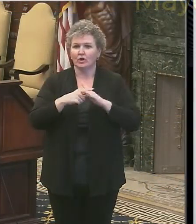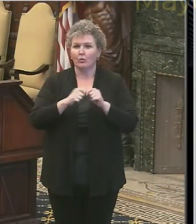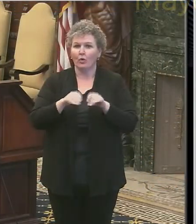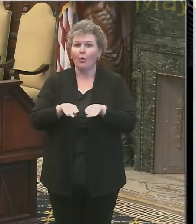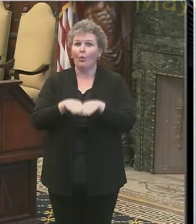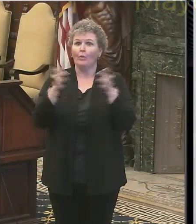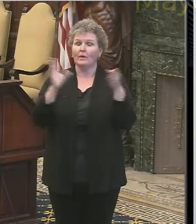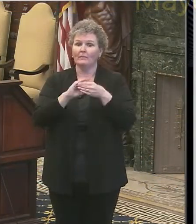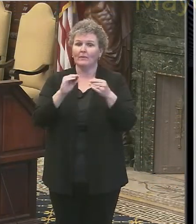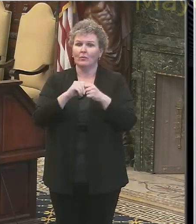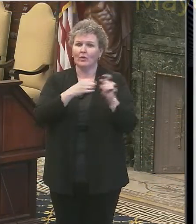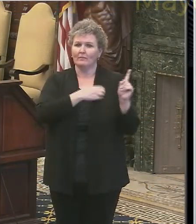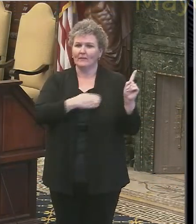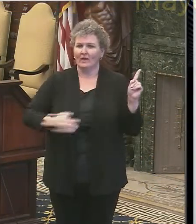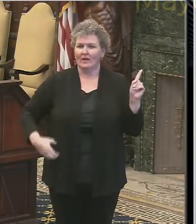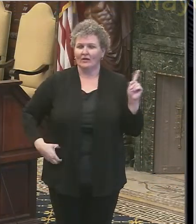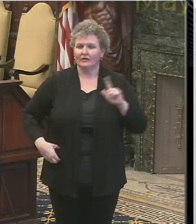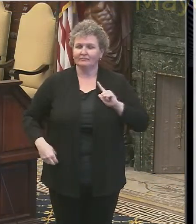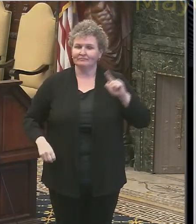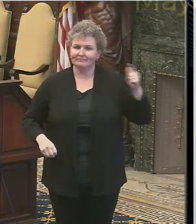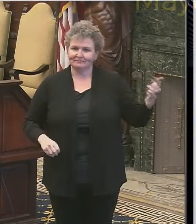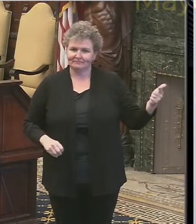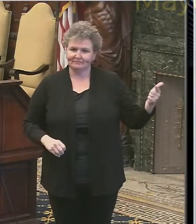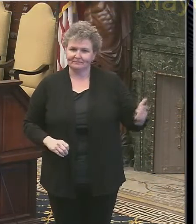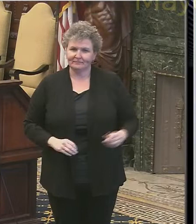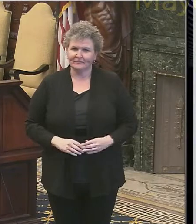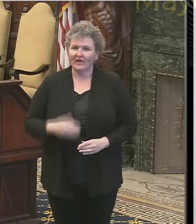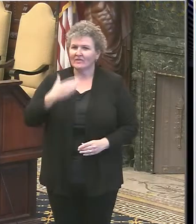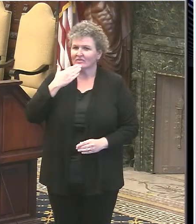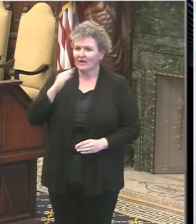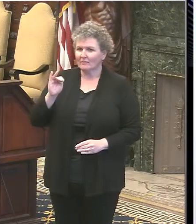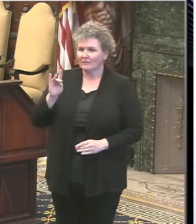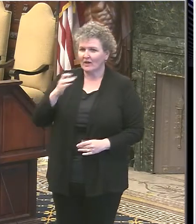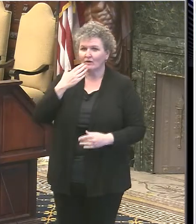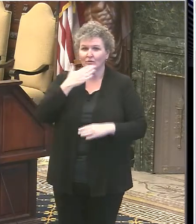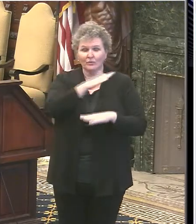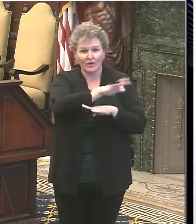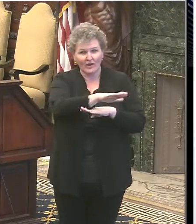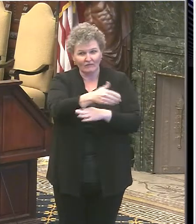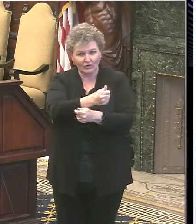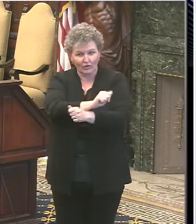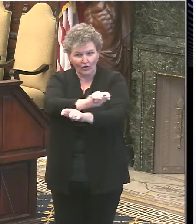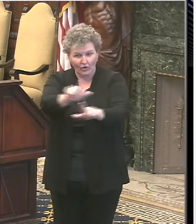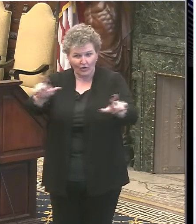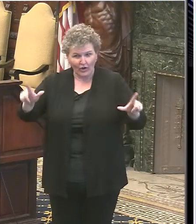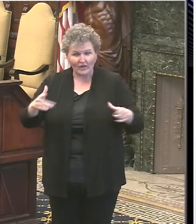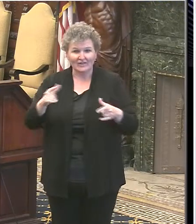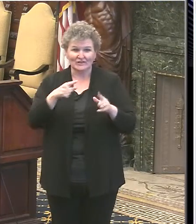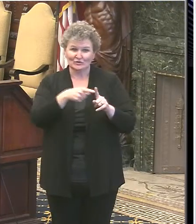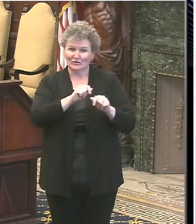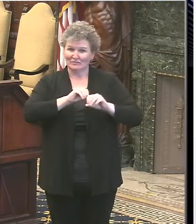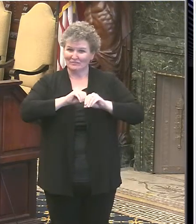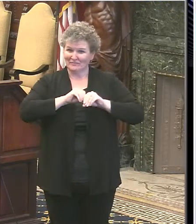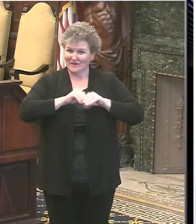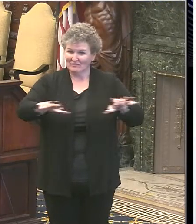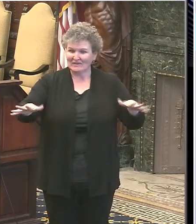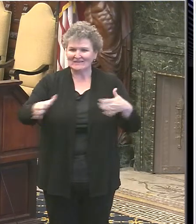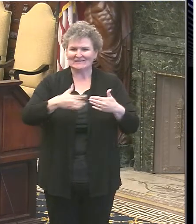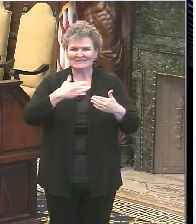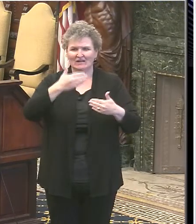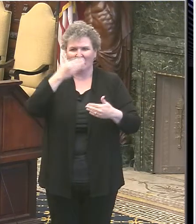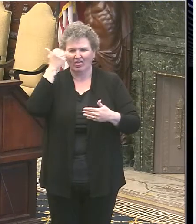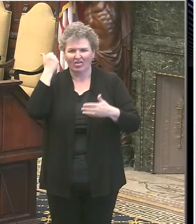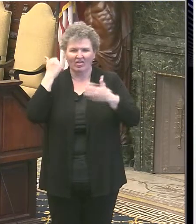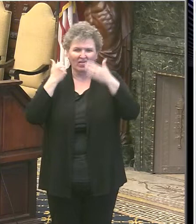remarks from Mayor Kenney. Mayor, you have the floor. Thanks, Mike. Good afternoon, everyone. During this pandemic, it is easy to forget about many of the